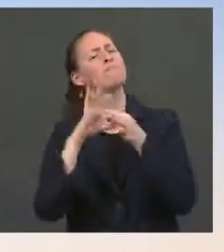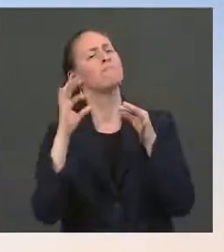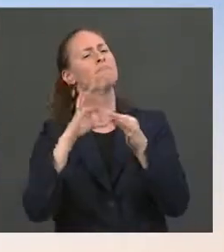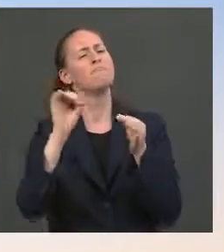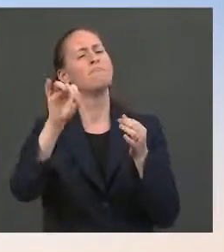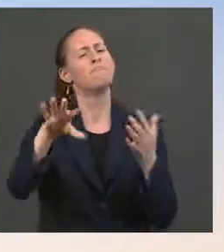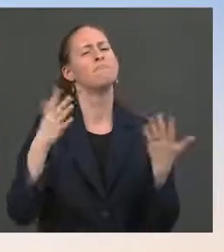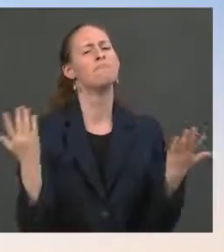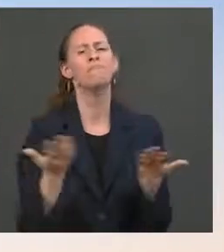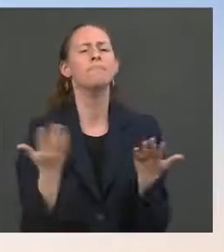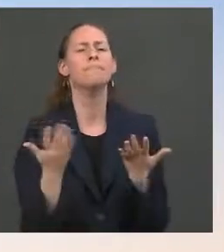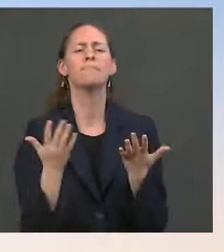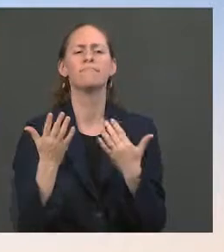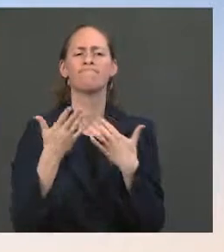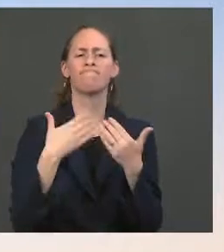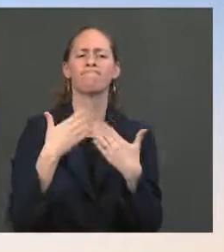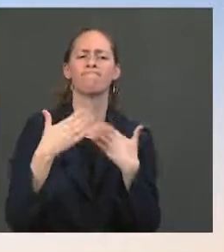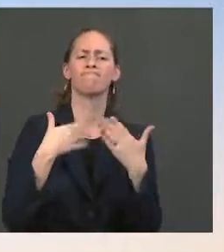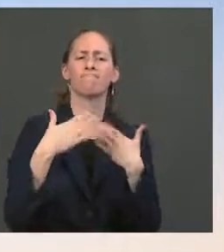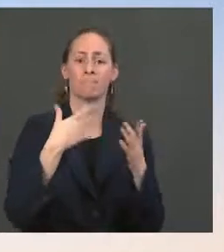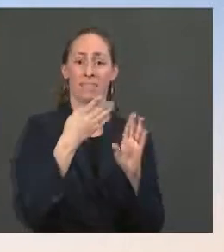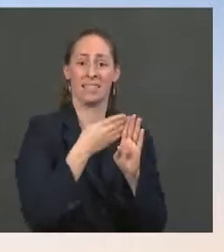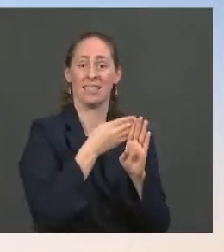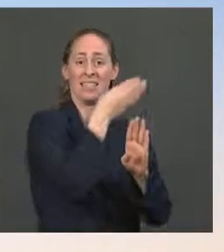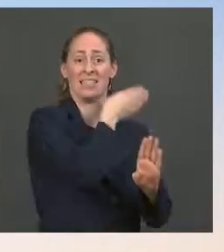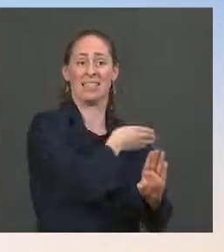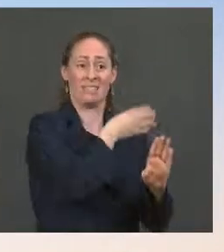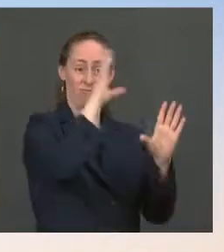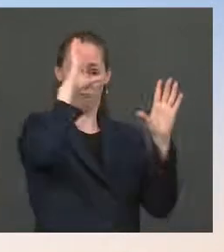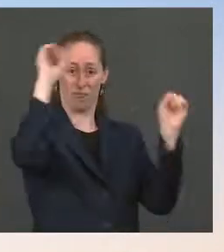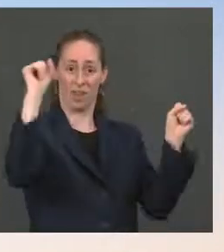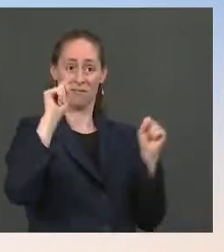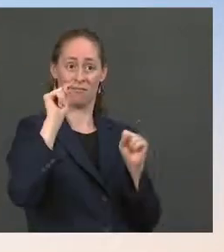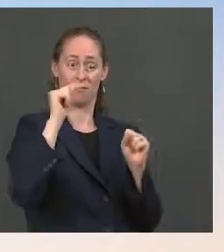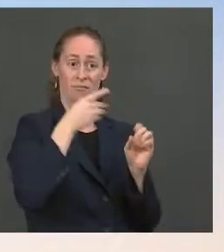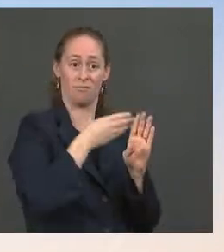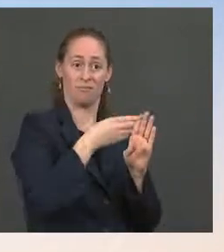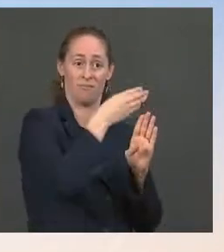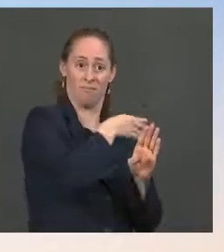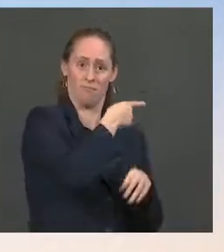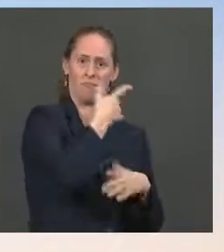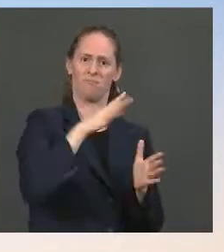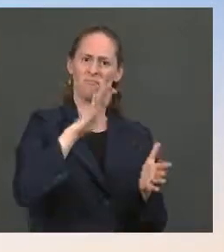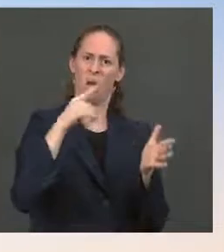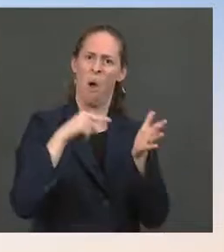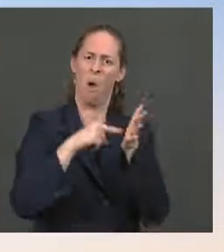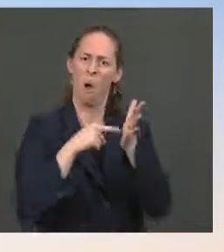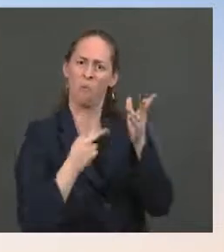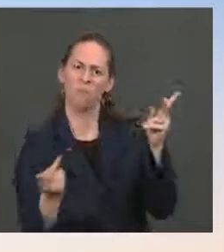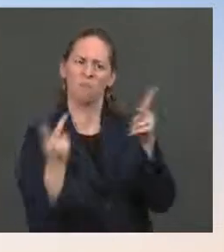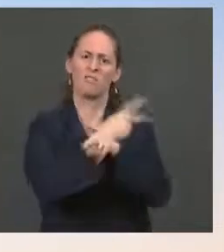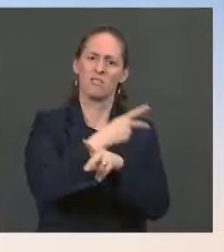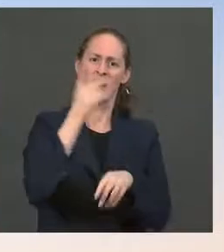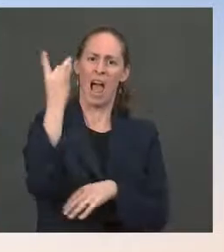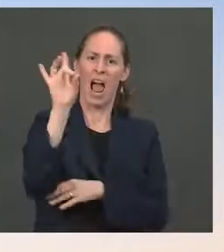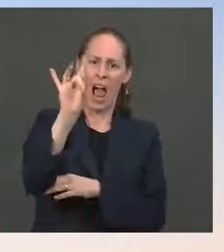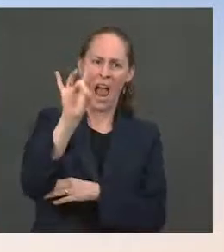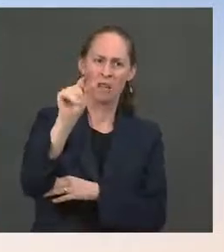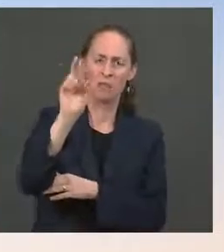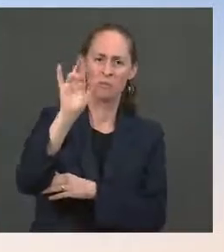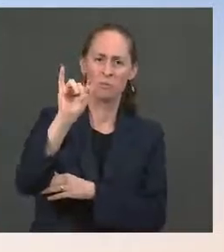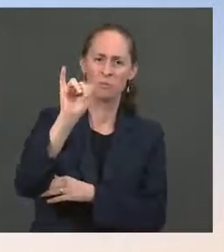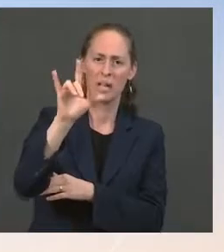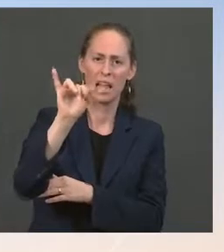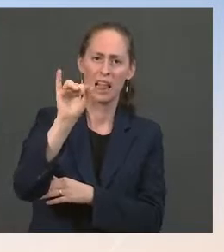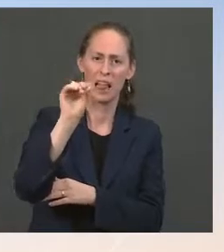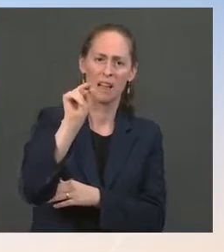under the last administration, nearly $8 trillion in bills was compiled. I think I have a little chart here just to